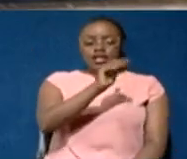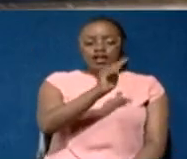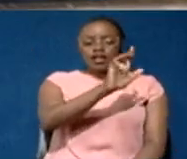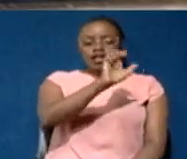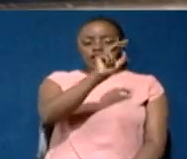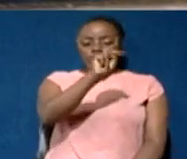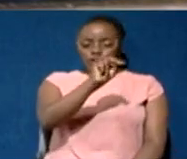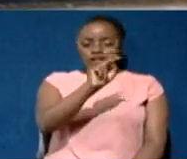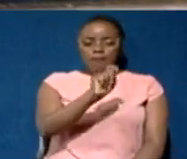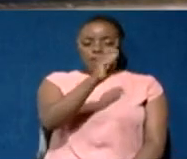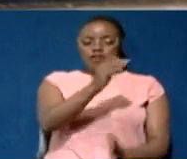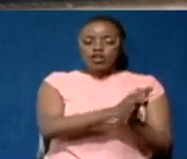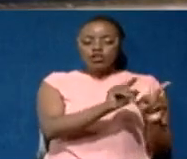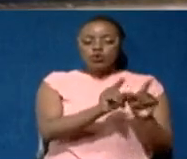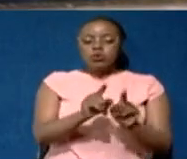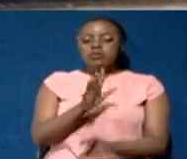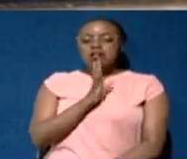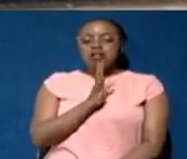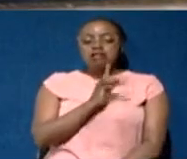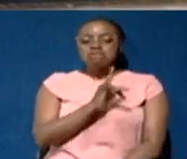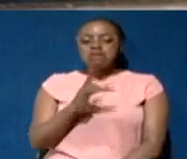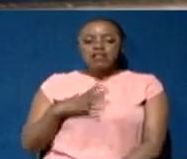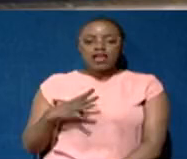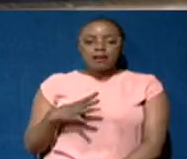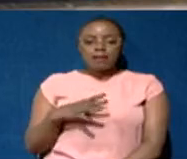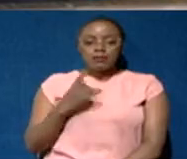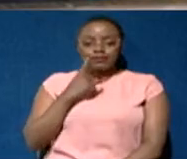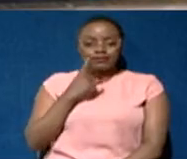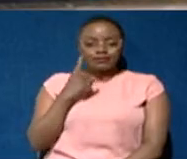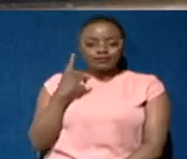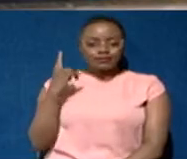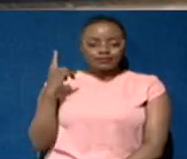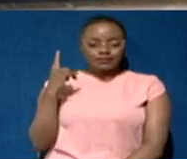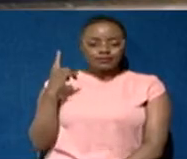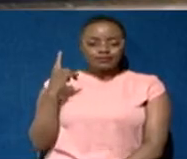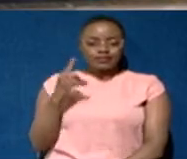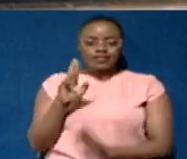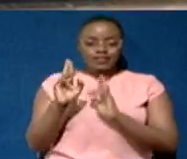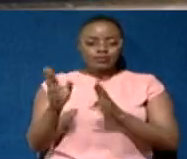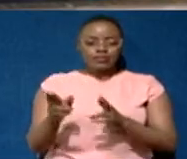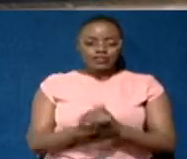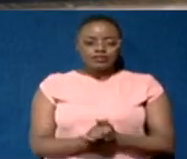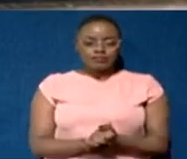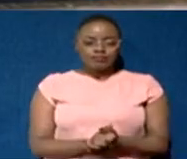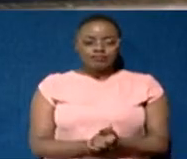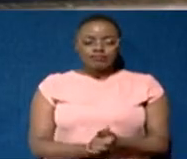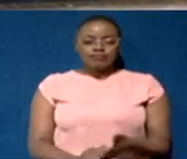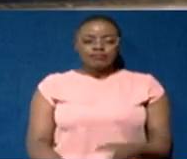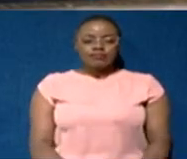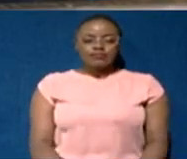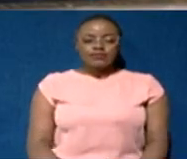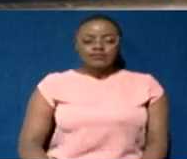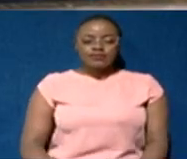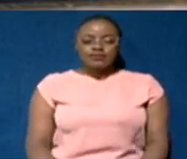Maada Bio, and then proceeded to address the nation. Our very own Citizen TV's Nimrod Tabu is on the protocol watch